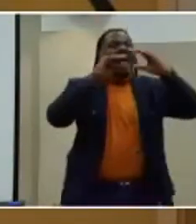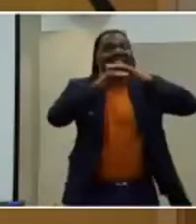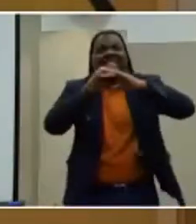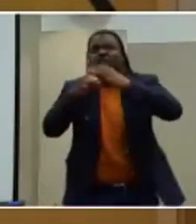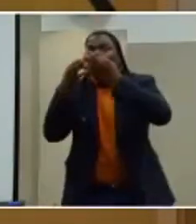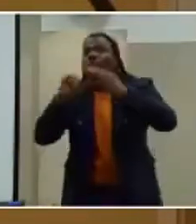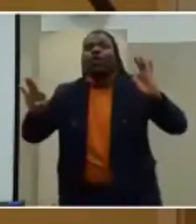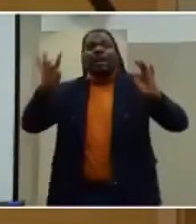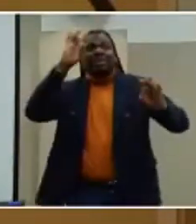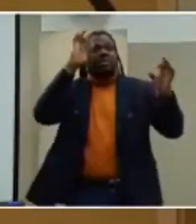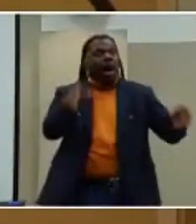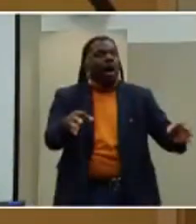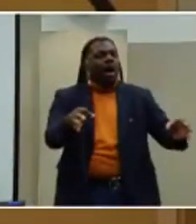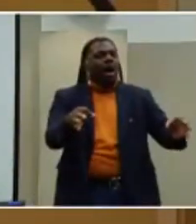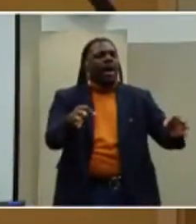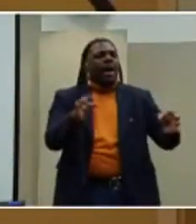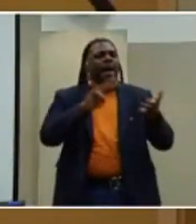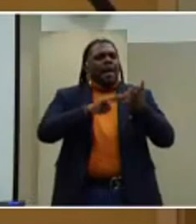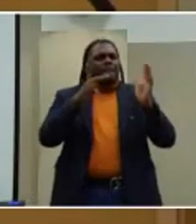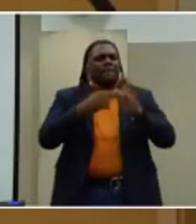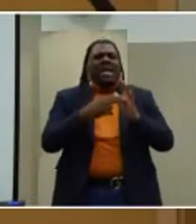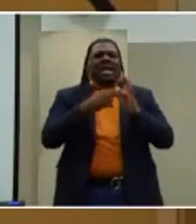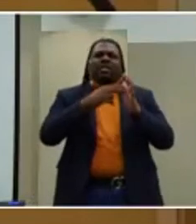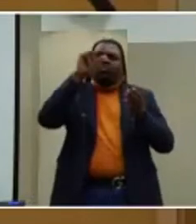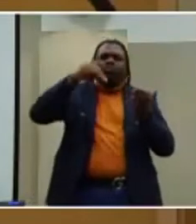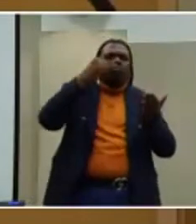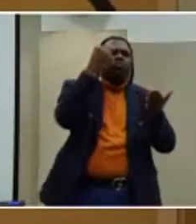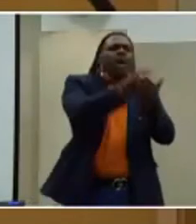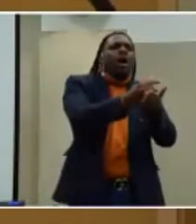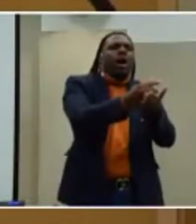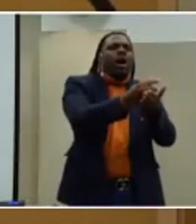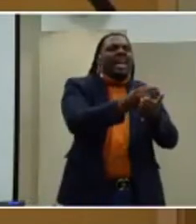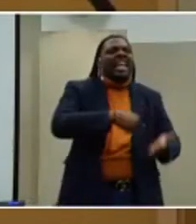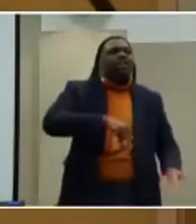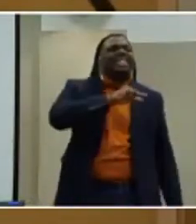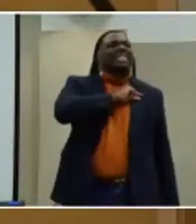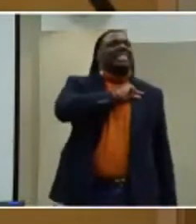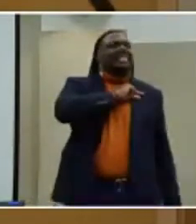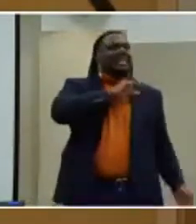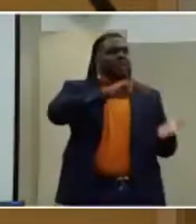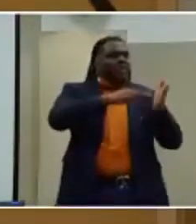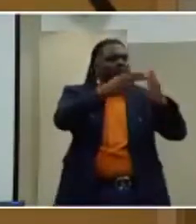and inclusion are guaranteed for those with disabilities